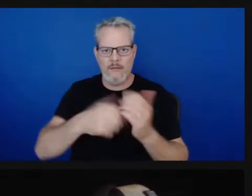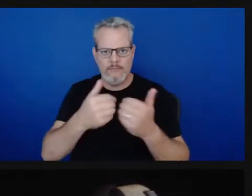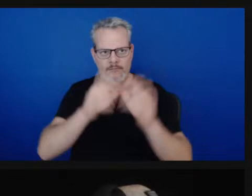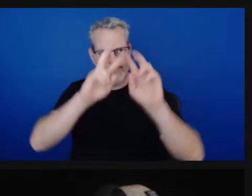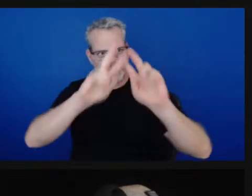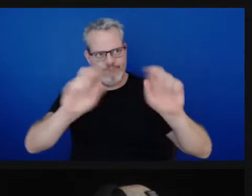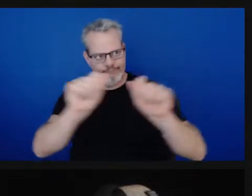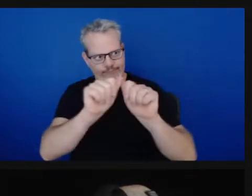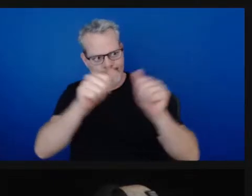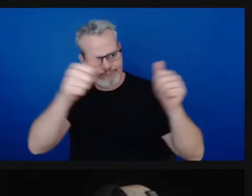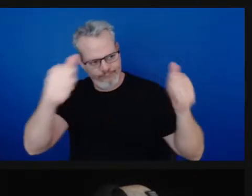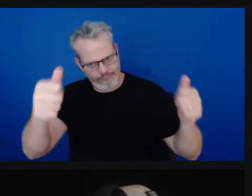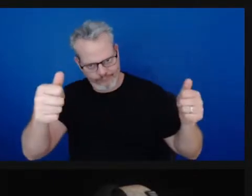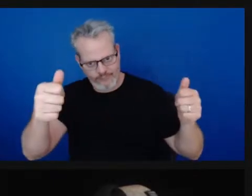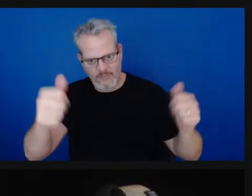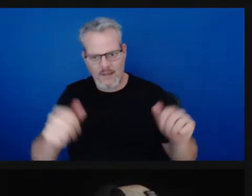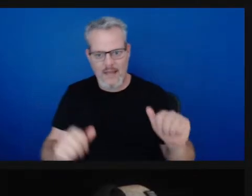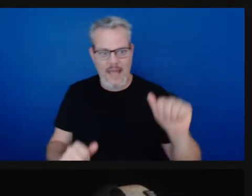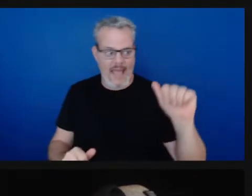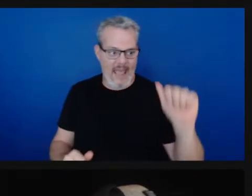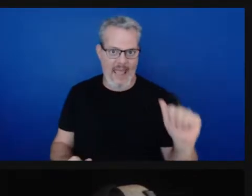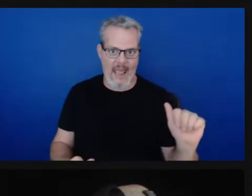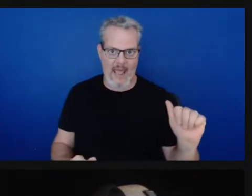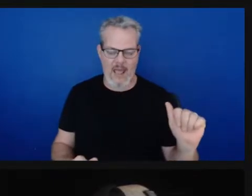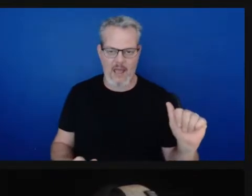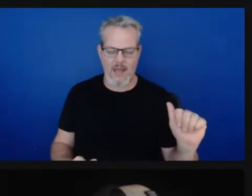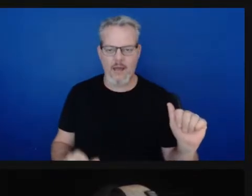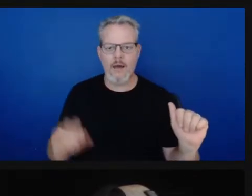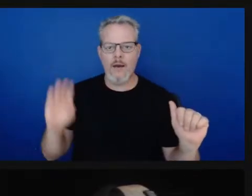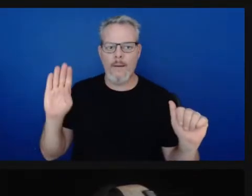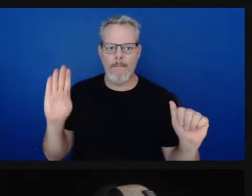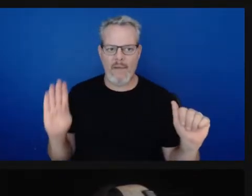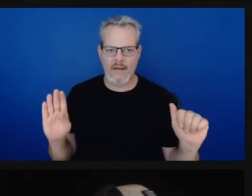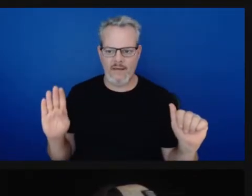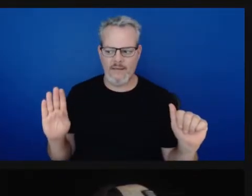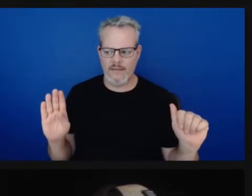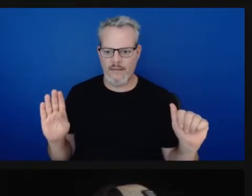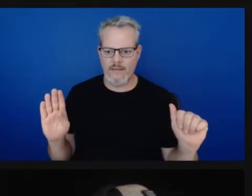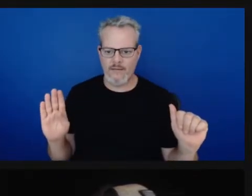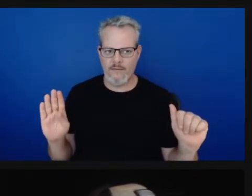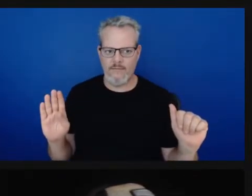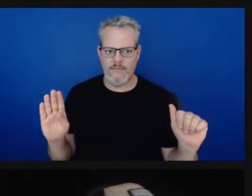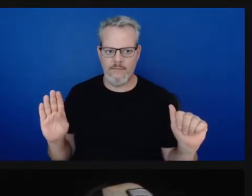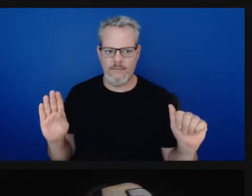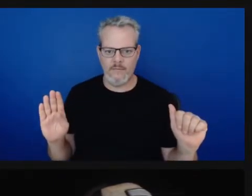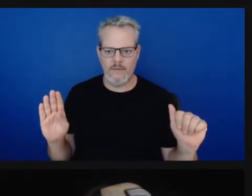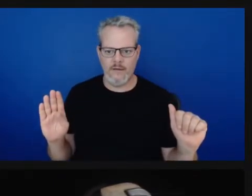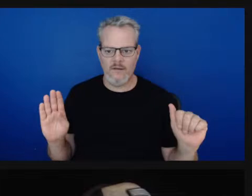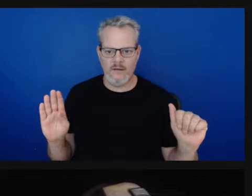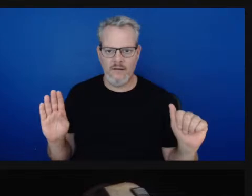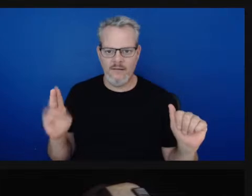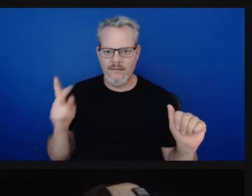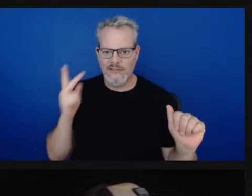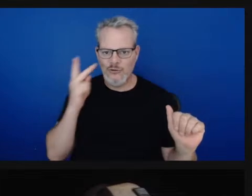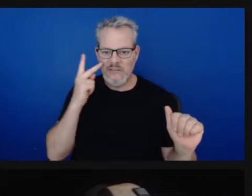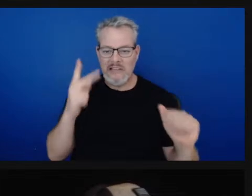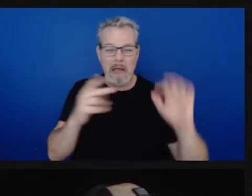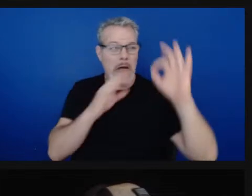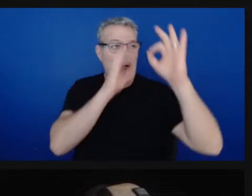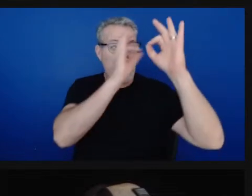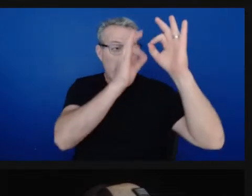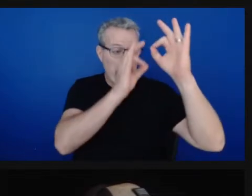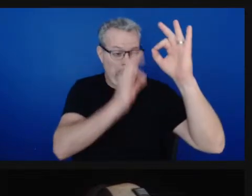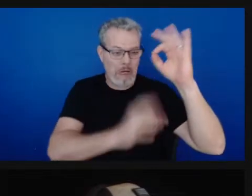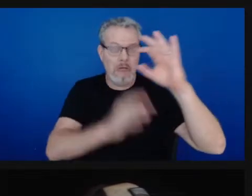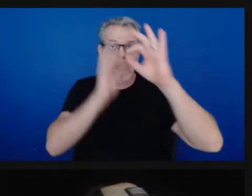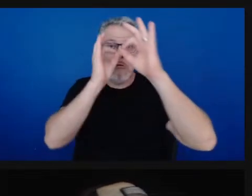So here is A on the left and B on the right. And there is how these earthquakes project